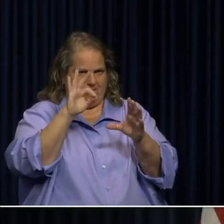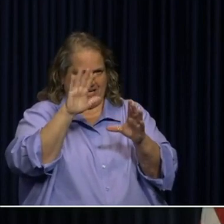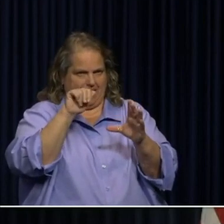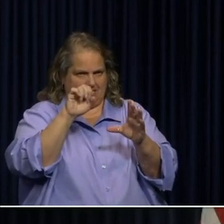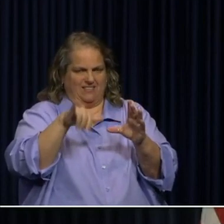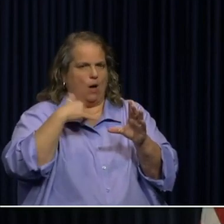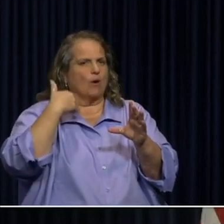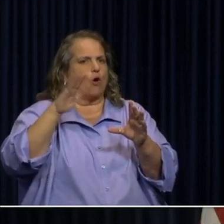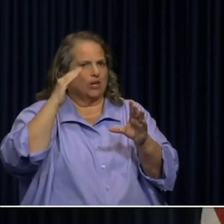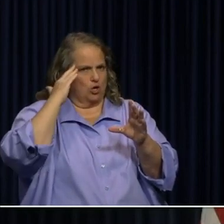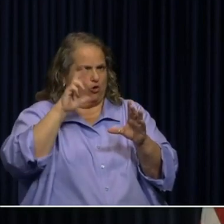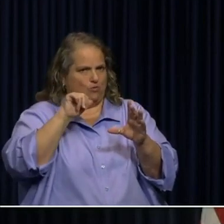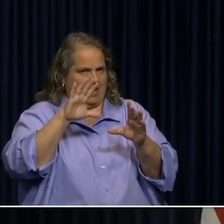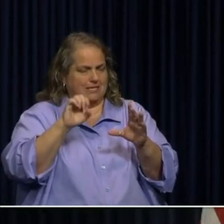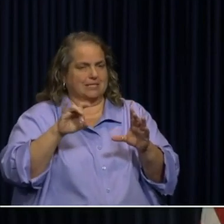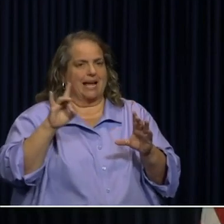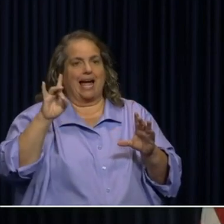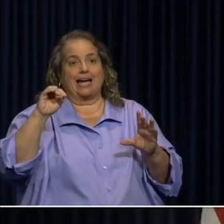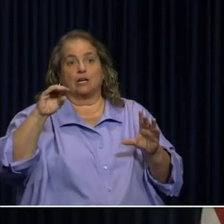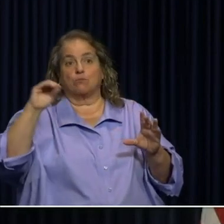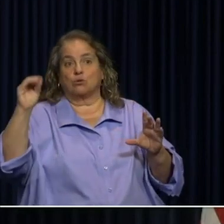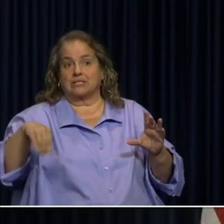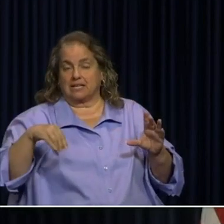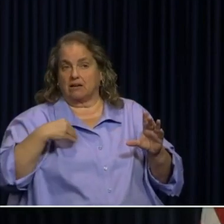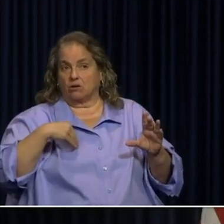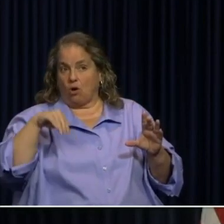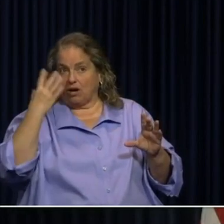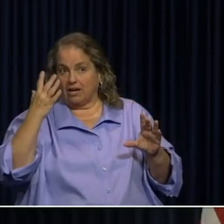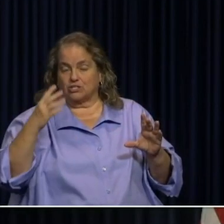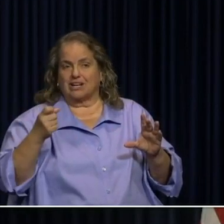are 80% Caucasian,